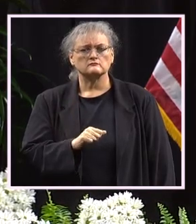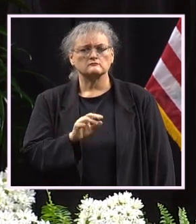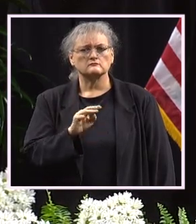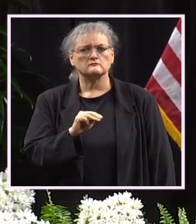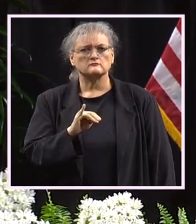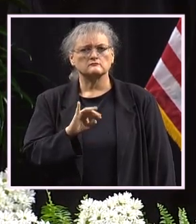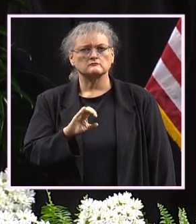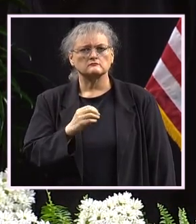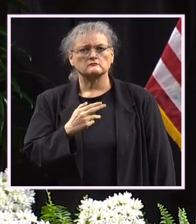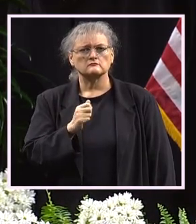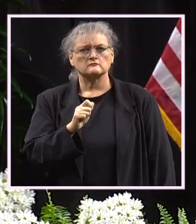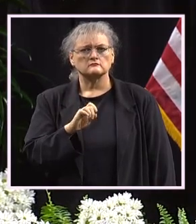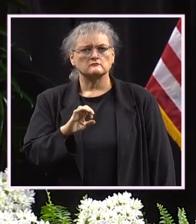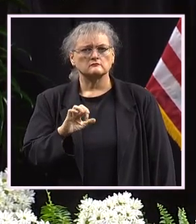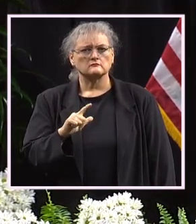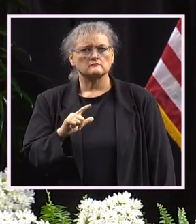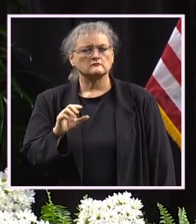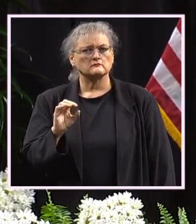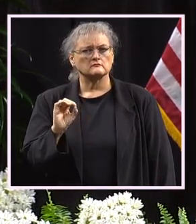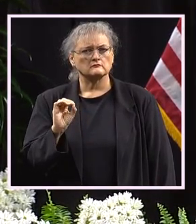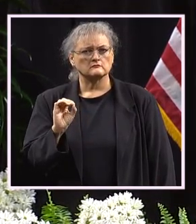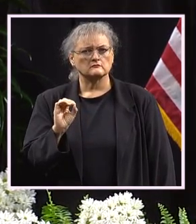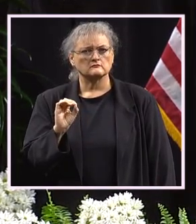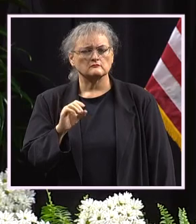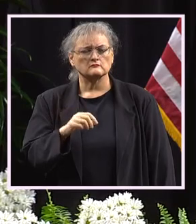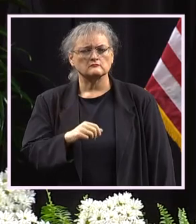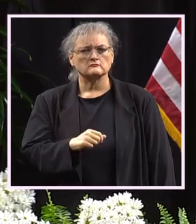Michael Douglas O'Keefe.